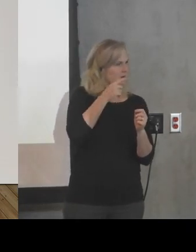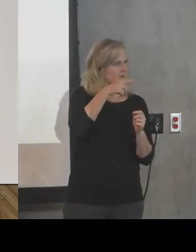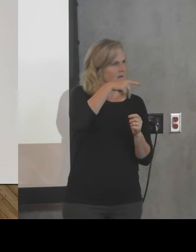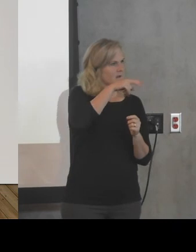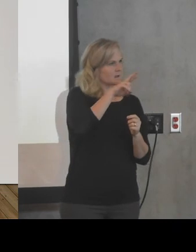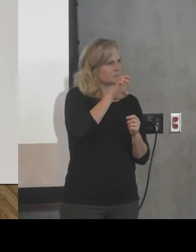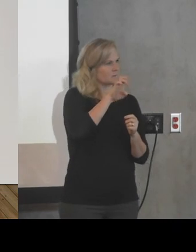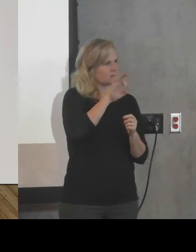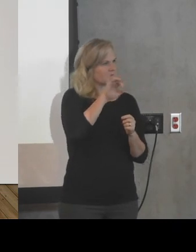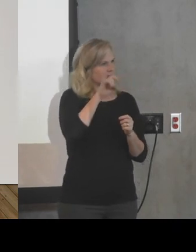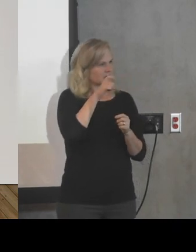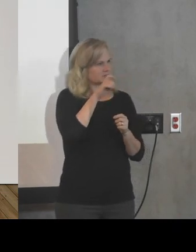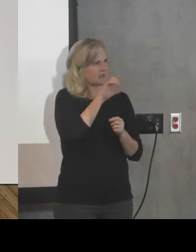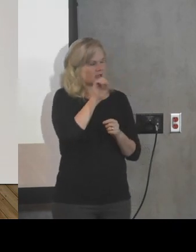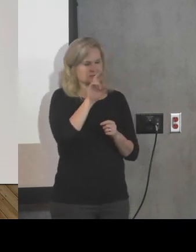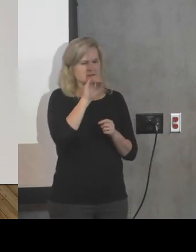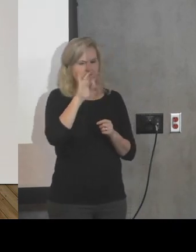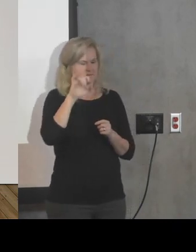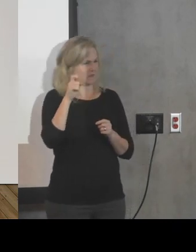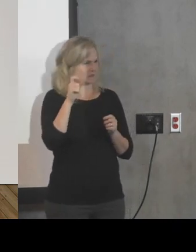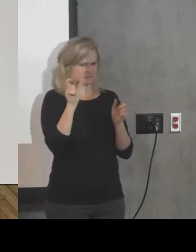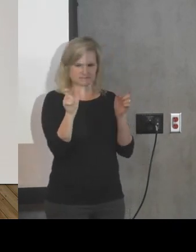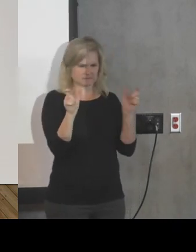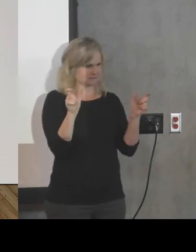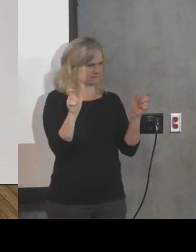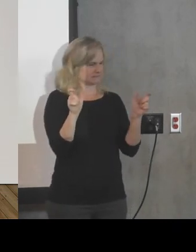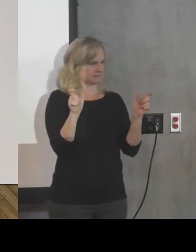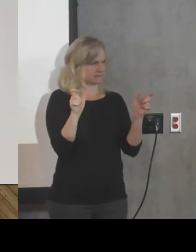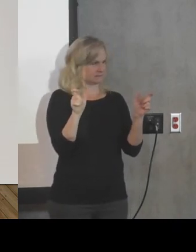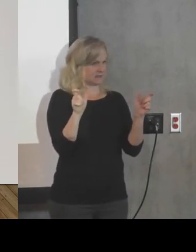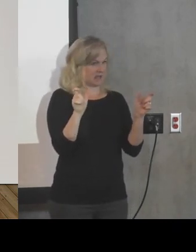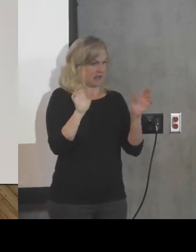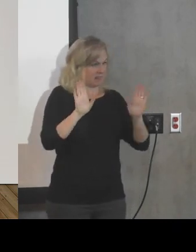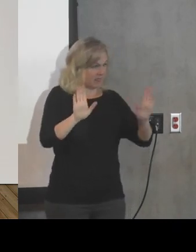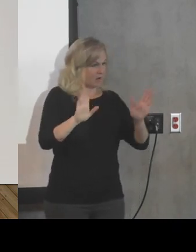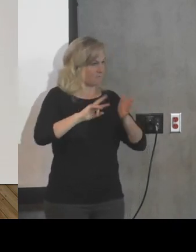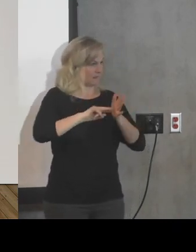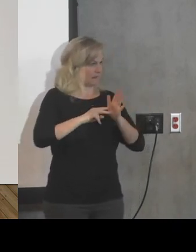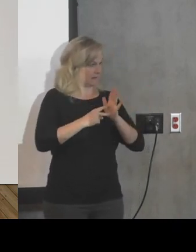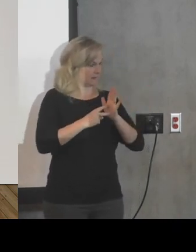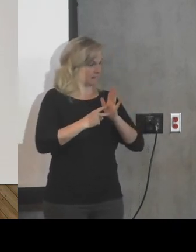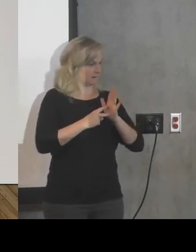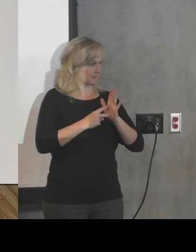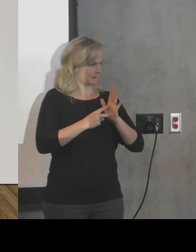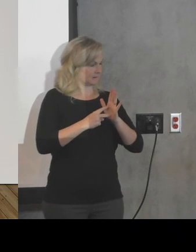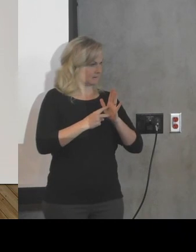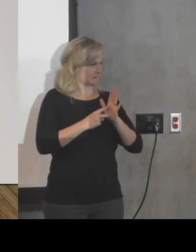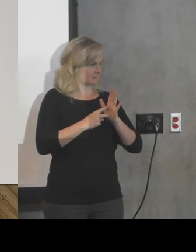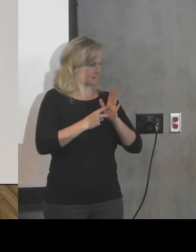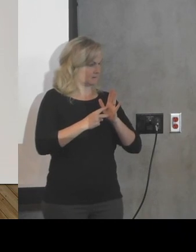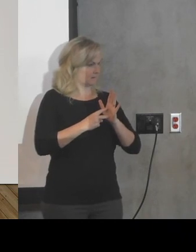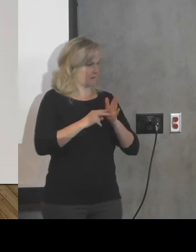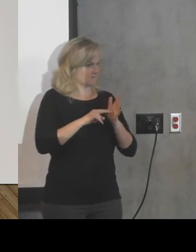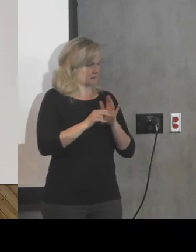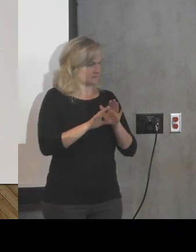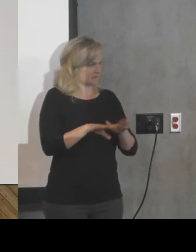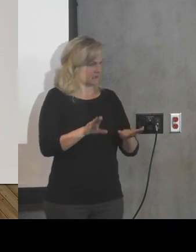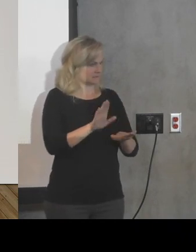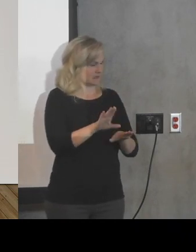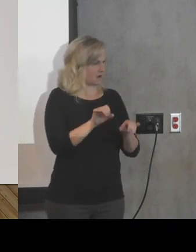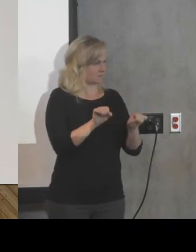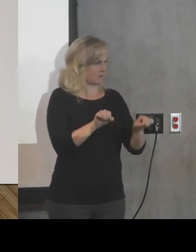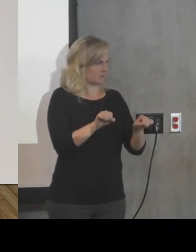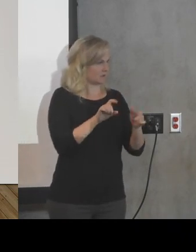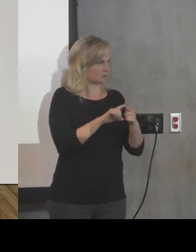prefixes and suffixes and the meaning behind them, it just really, really increases kids' ability